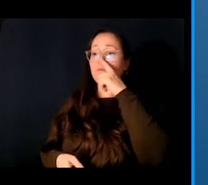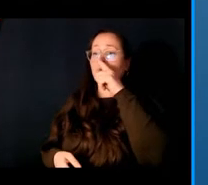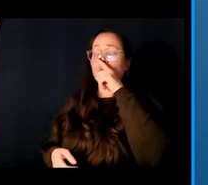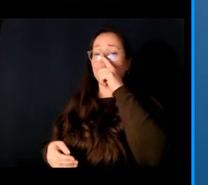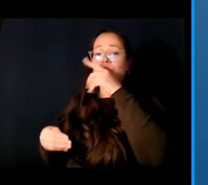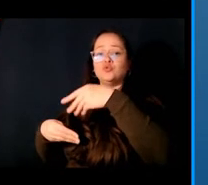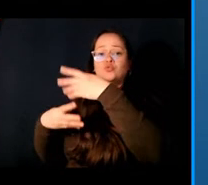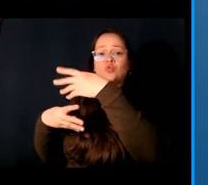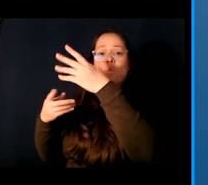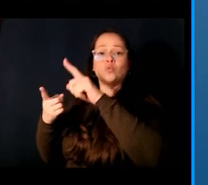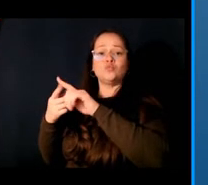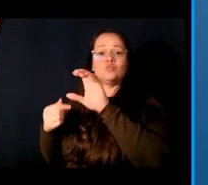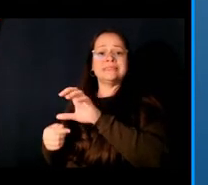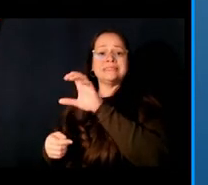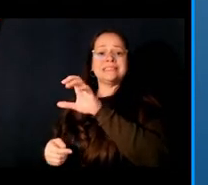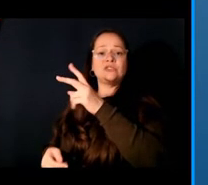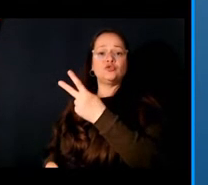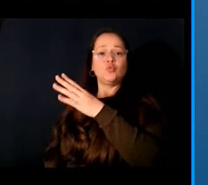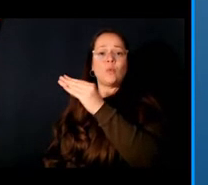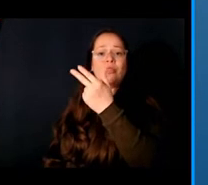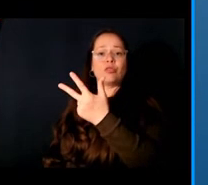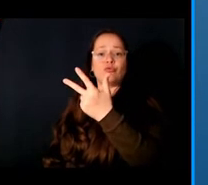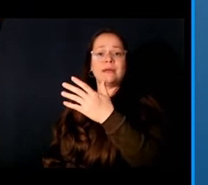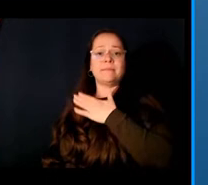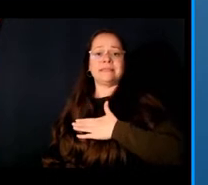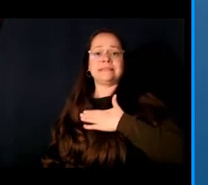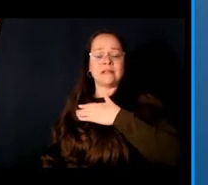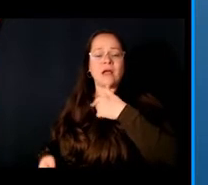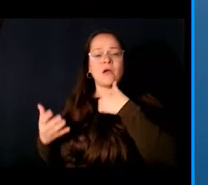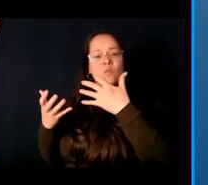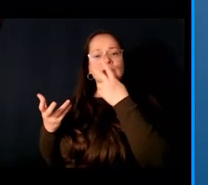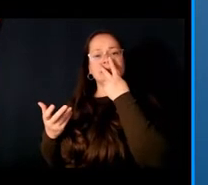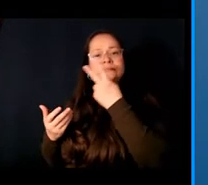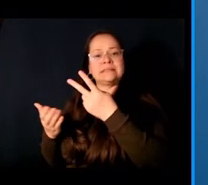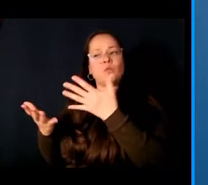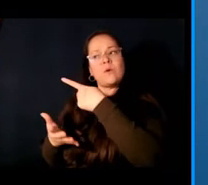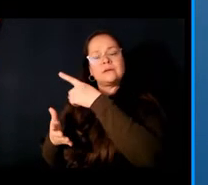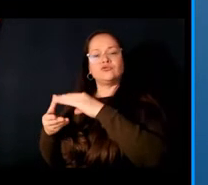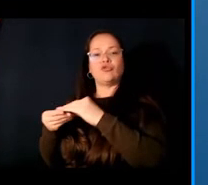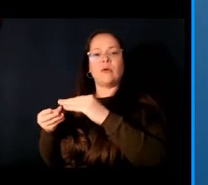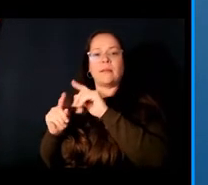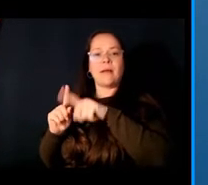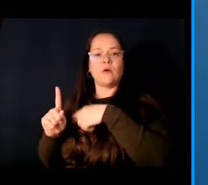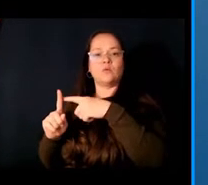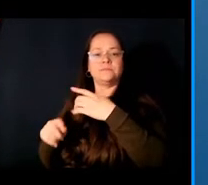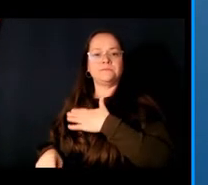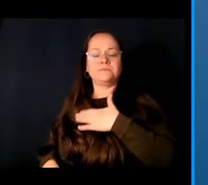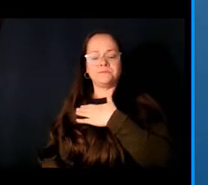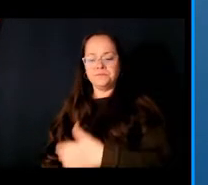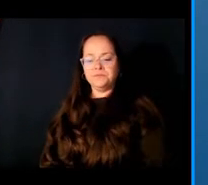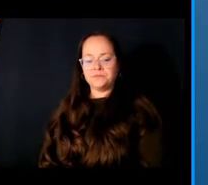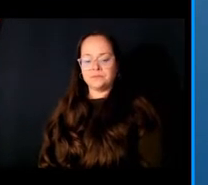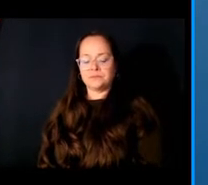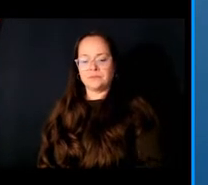to see two and three just so we can see what Ken is referring to